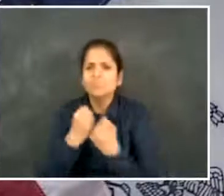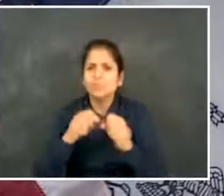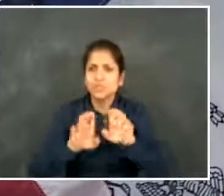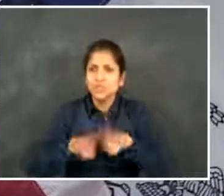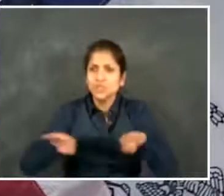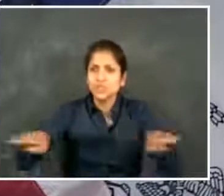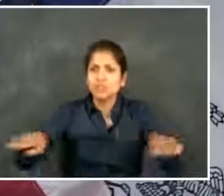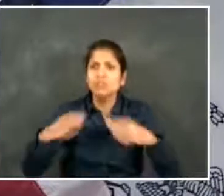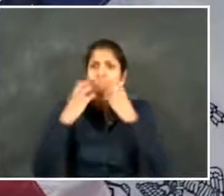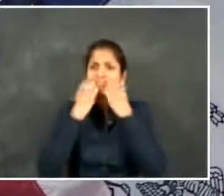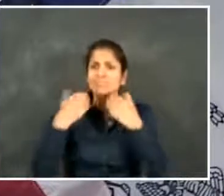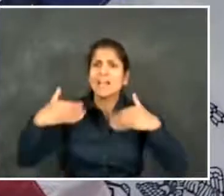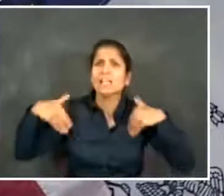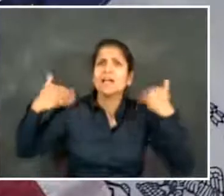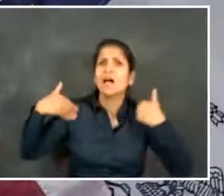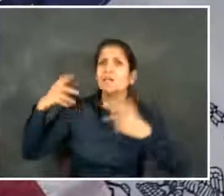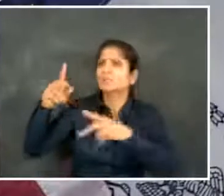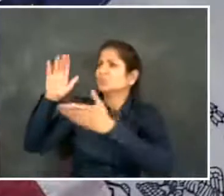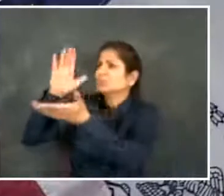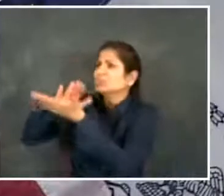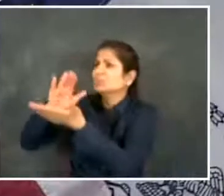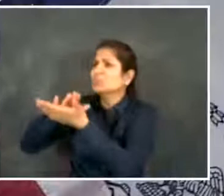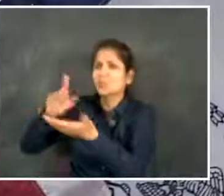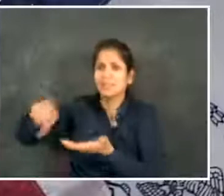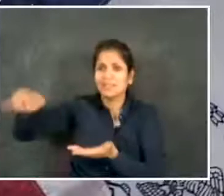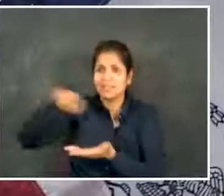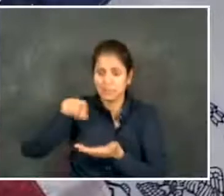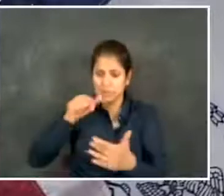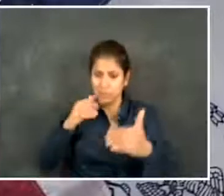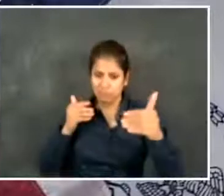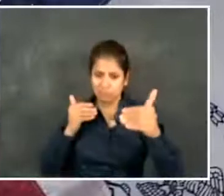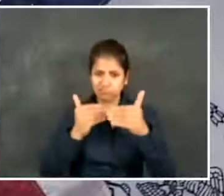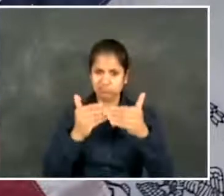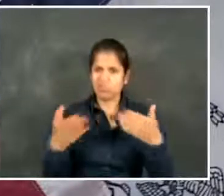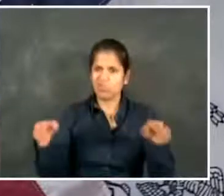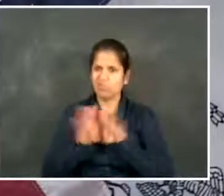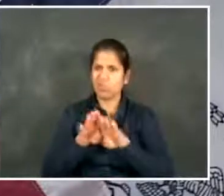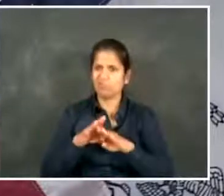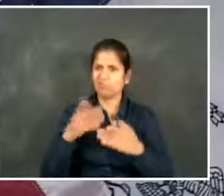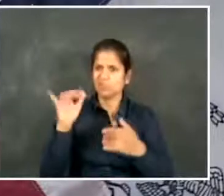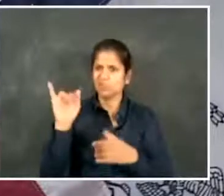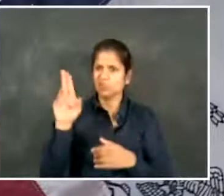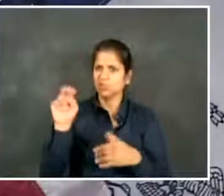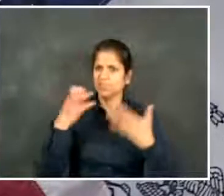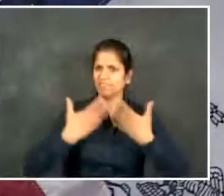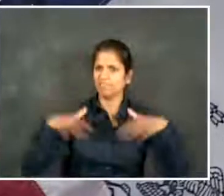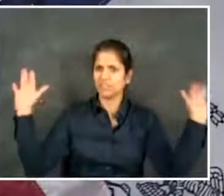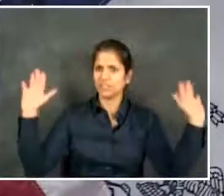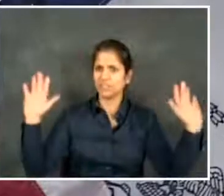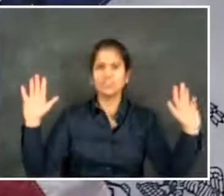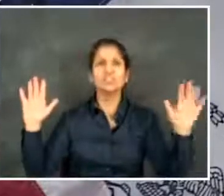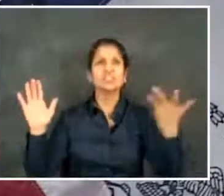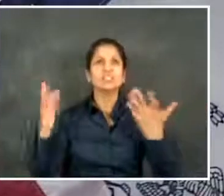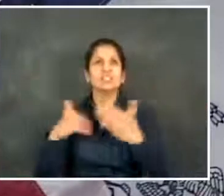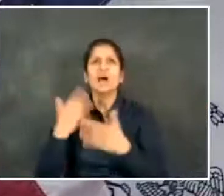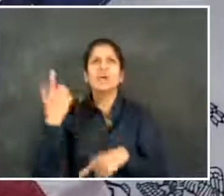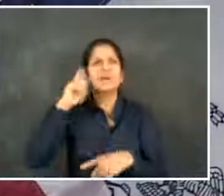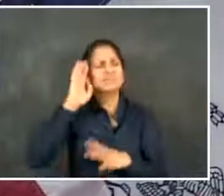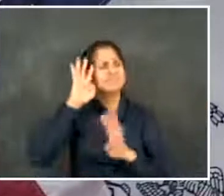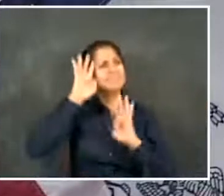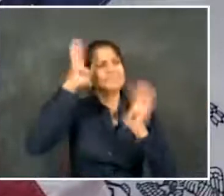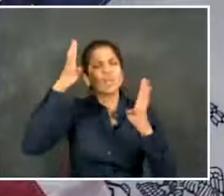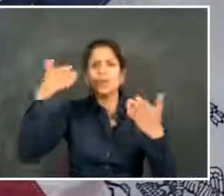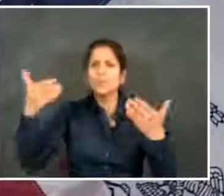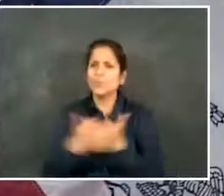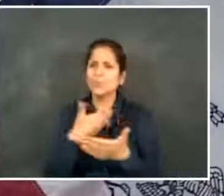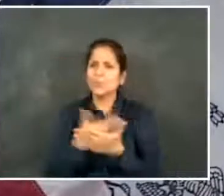looking at this warm weather, really having these youths engaged in a way that makes sense for them this summer. And when you talk about some of the programs,